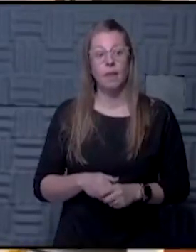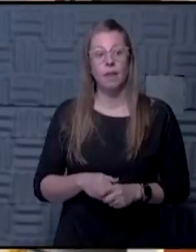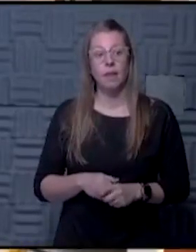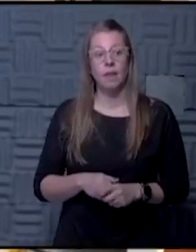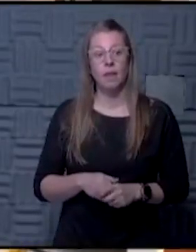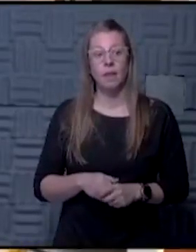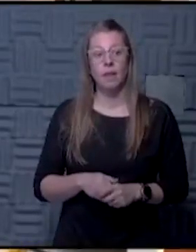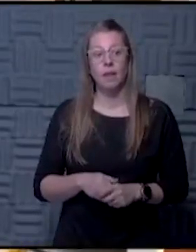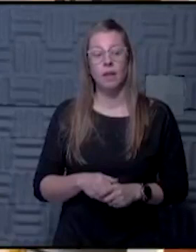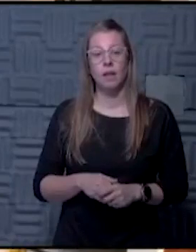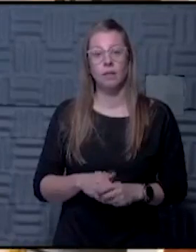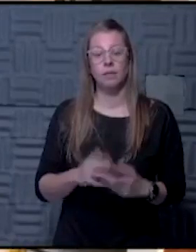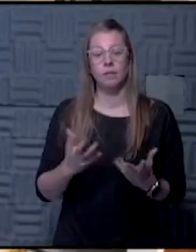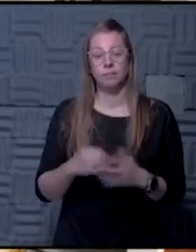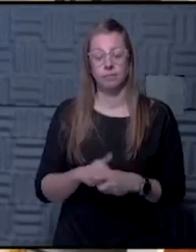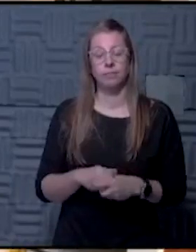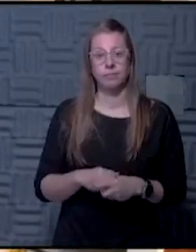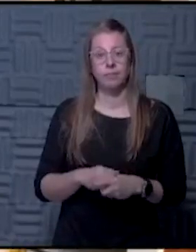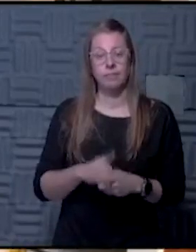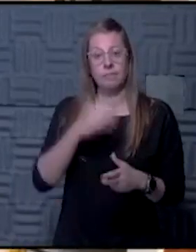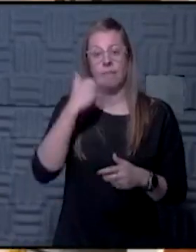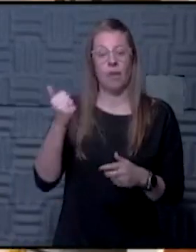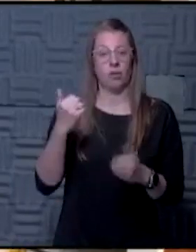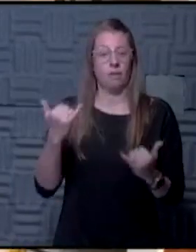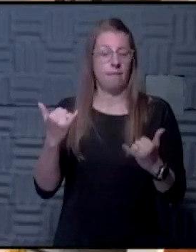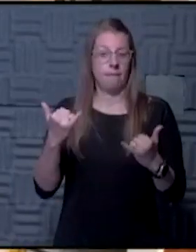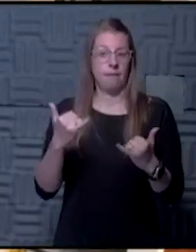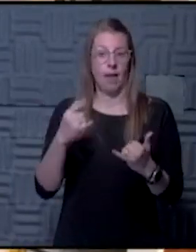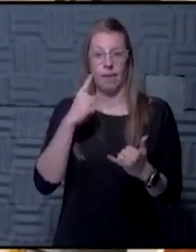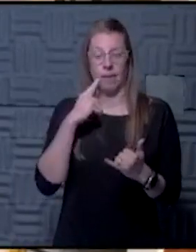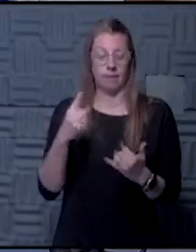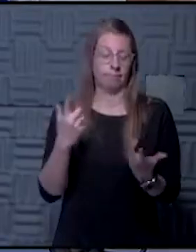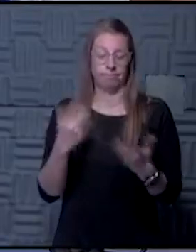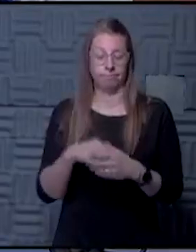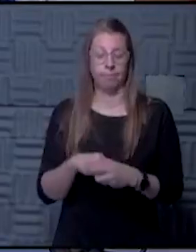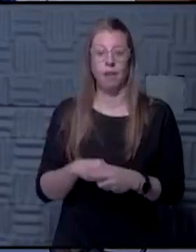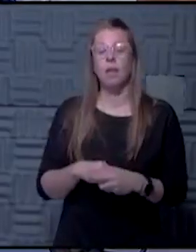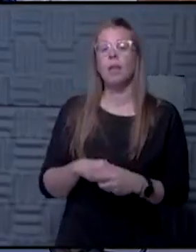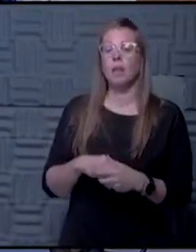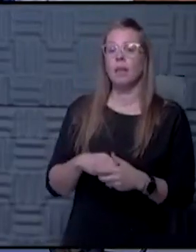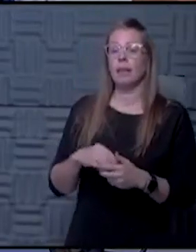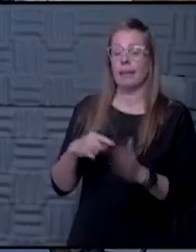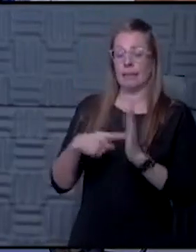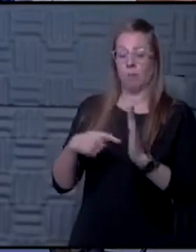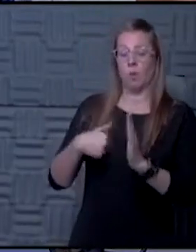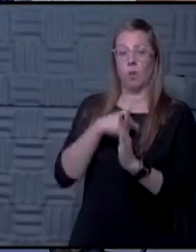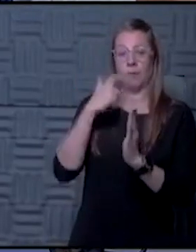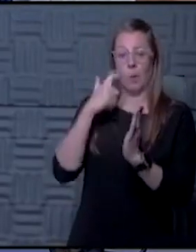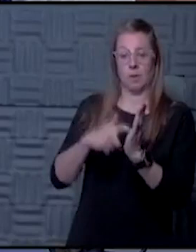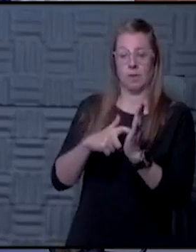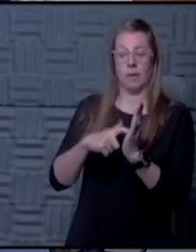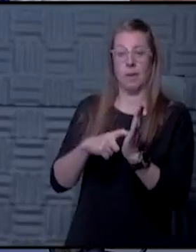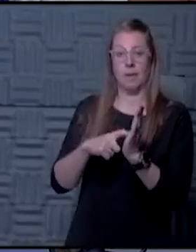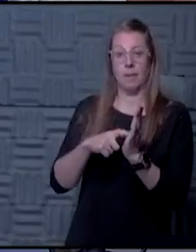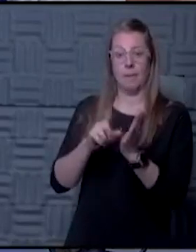That anybody could ask for. Yeah. I think those are good examples. We've seen in these published reports